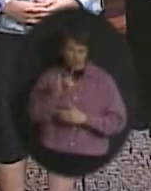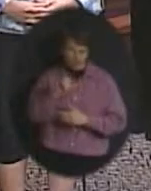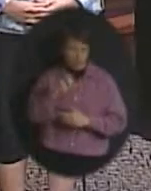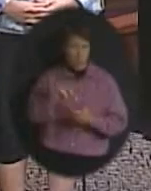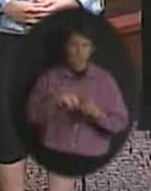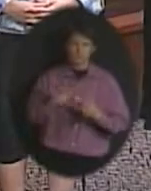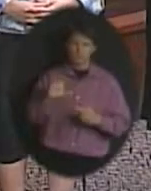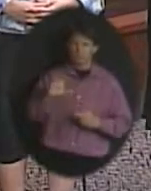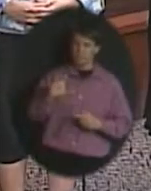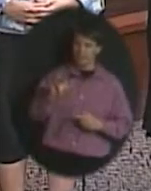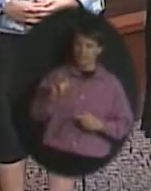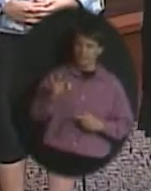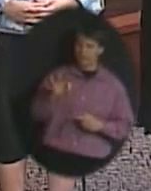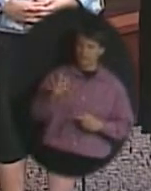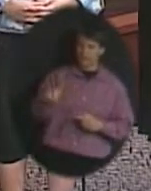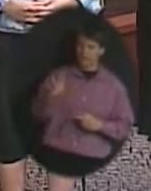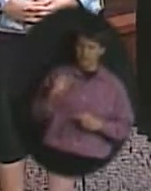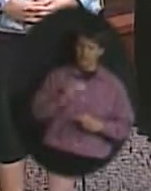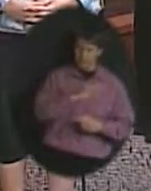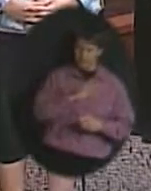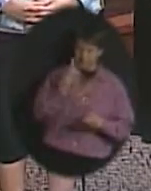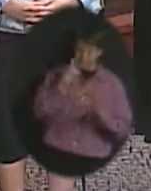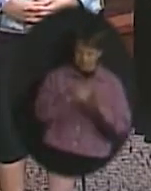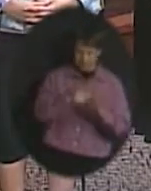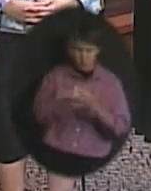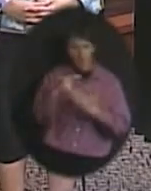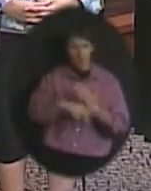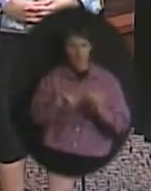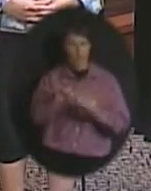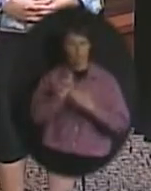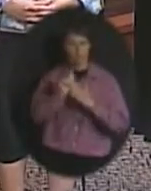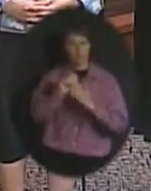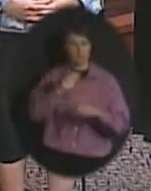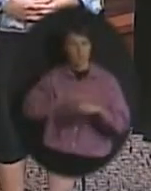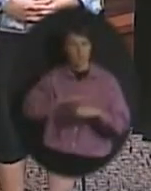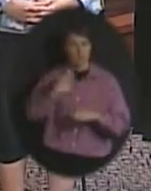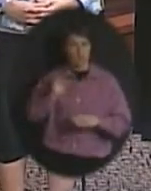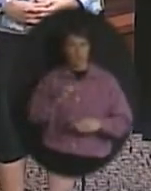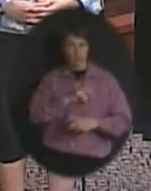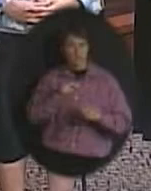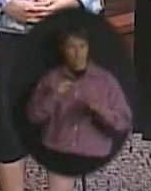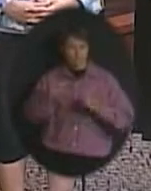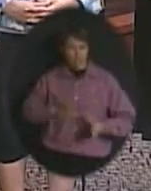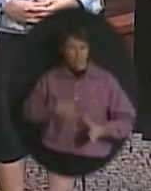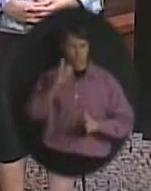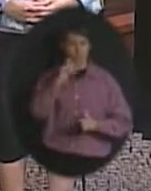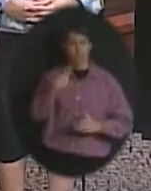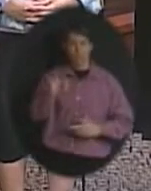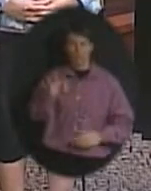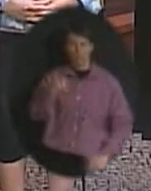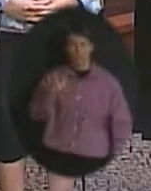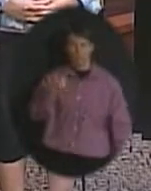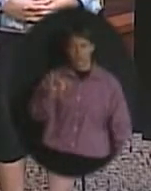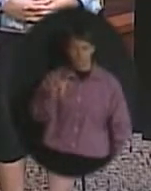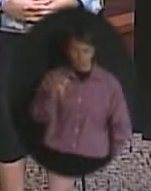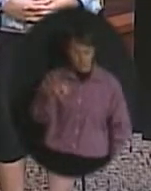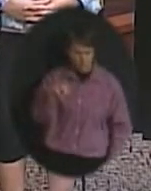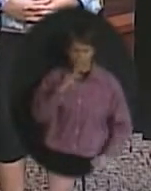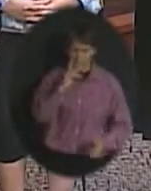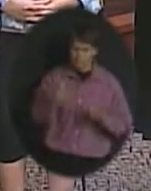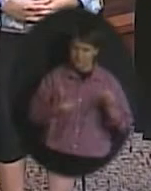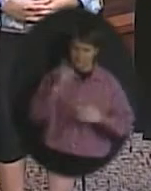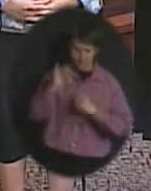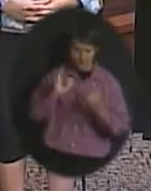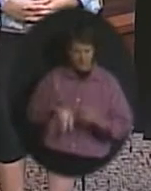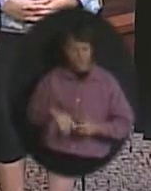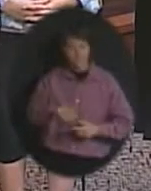Staff Recognition Program, and has also provided leadership on the Board of Directors for the foundation, and we're thrilled for that. Tonight,